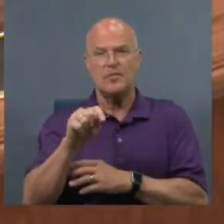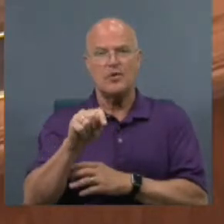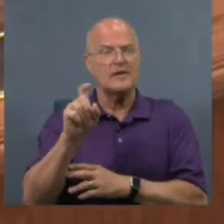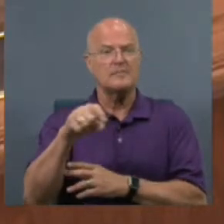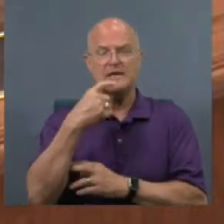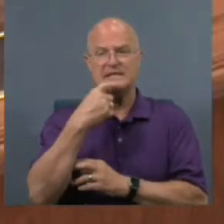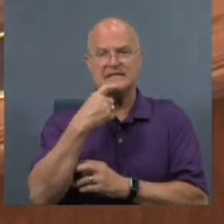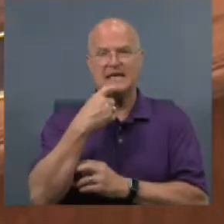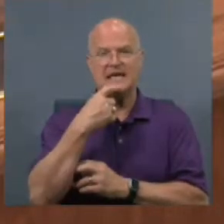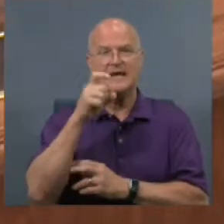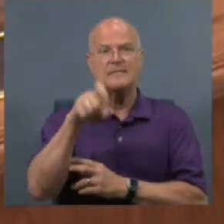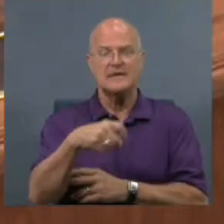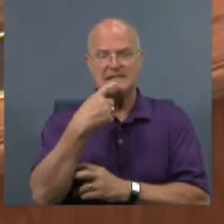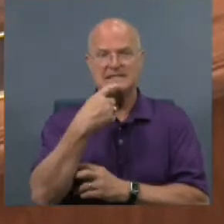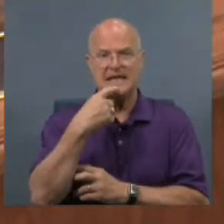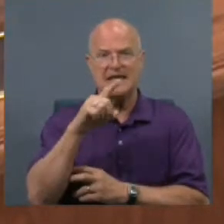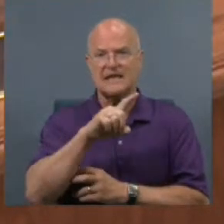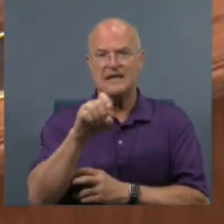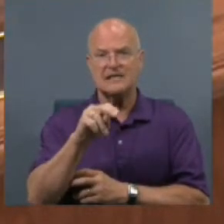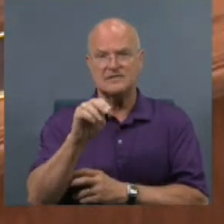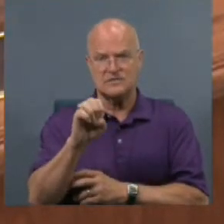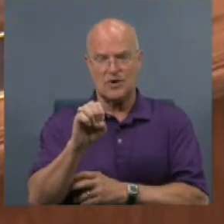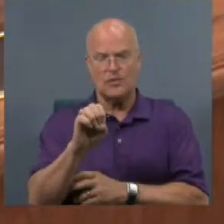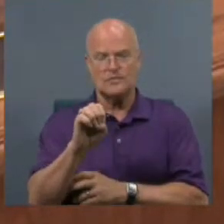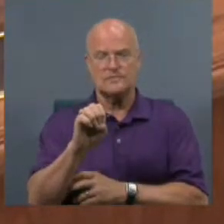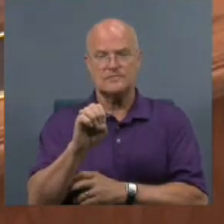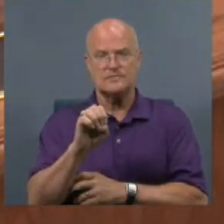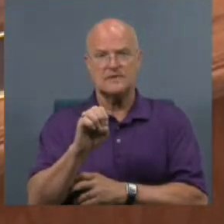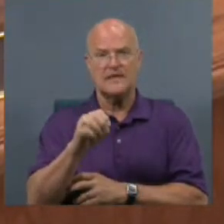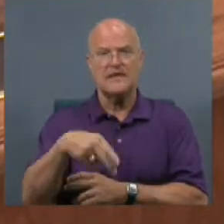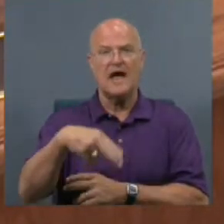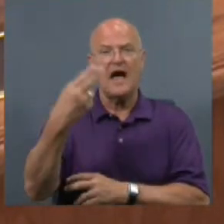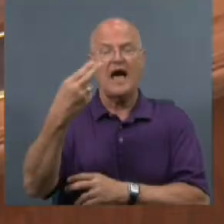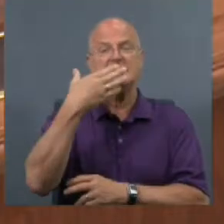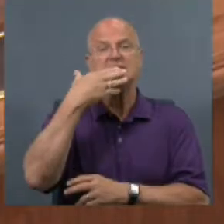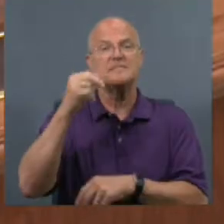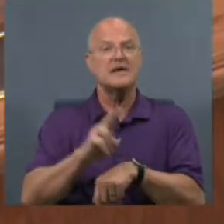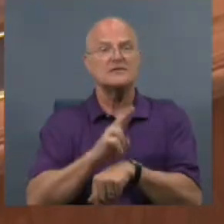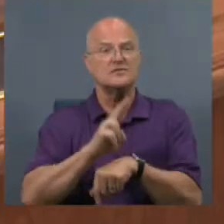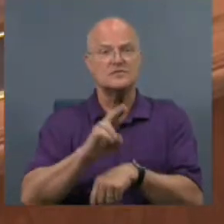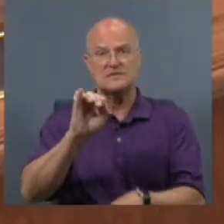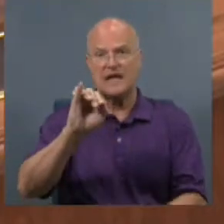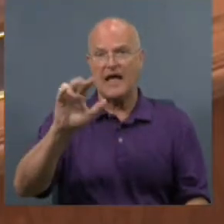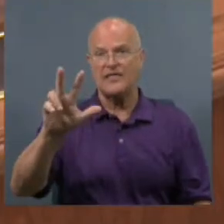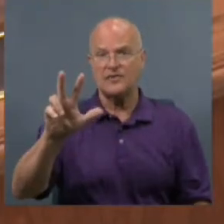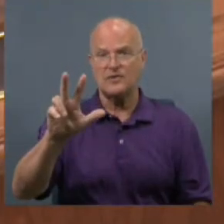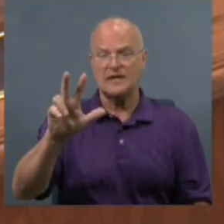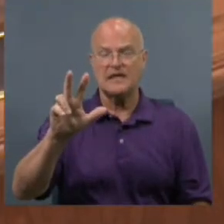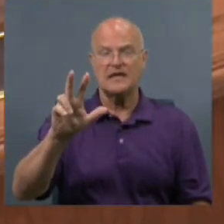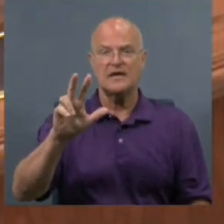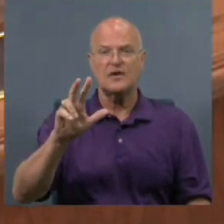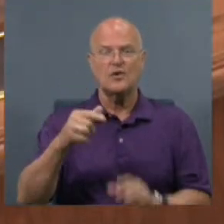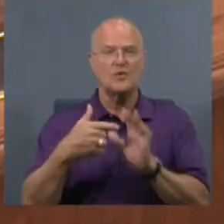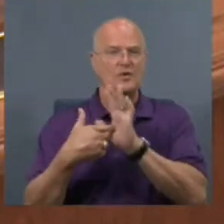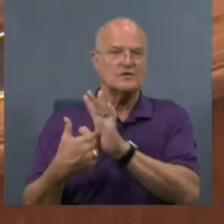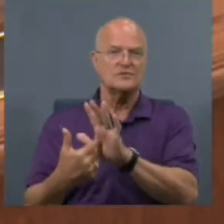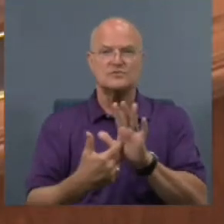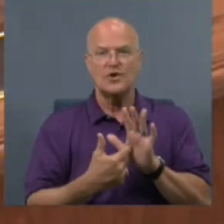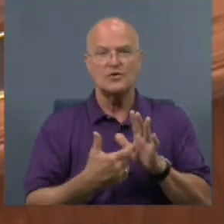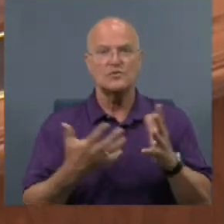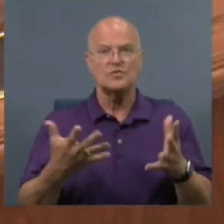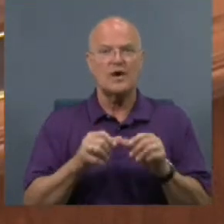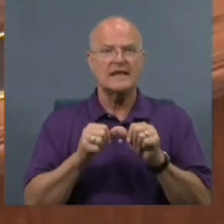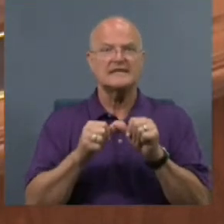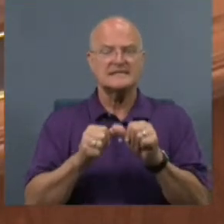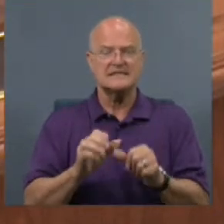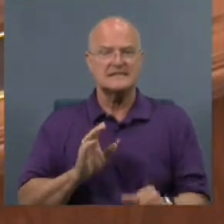say a zoning. And the highest and best use is I3, which reflects what